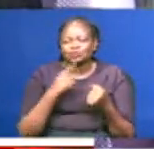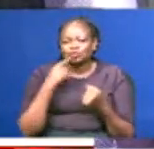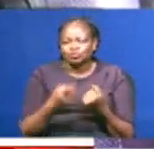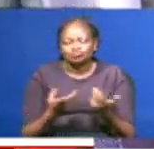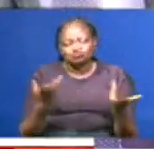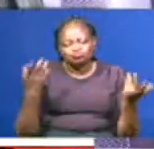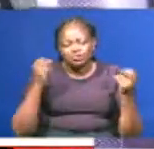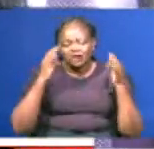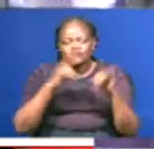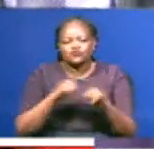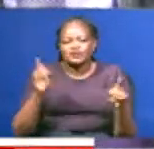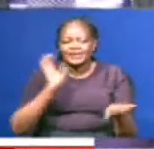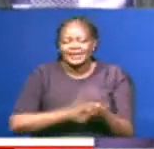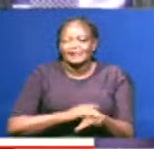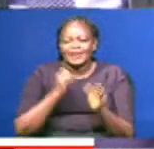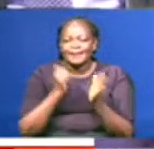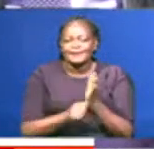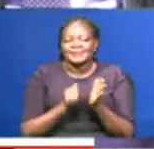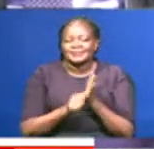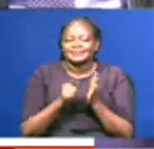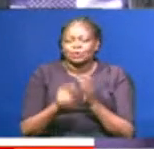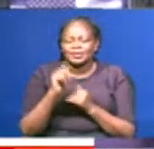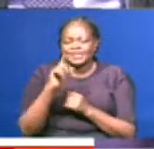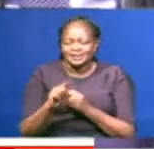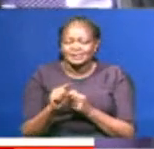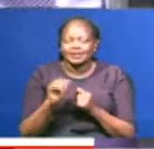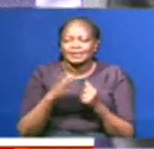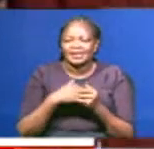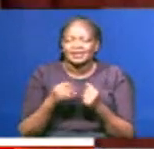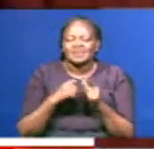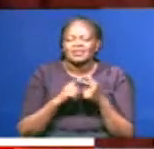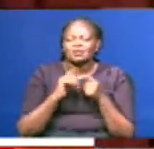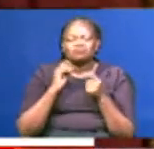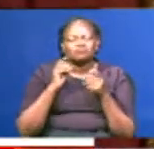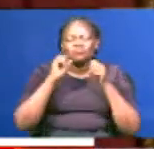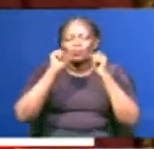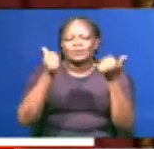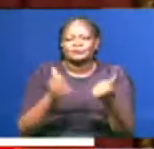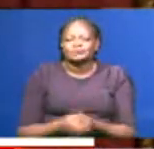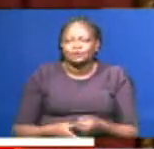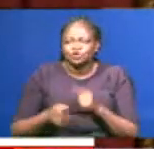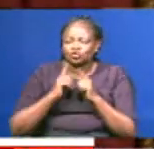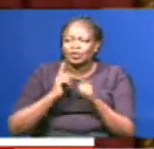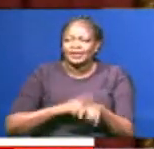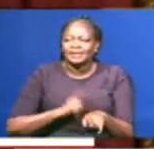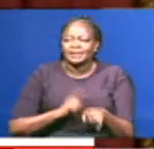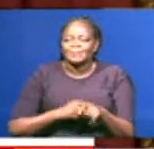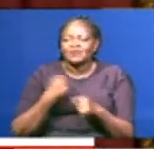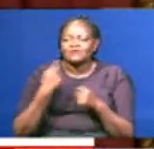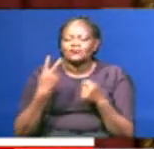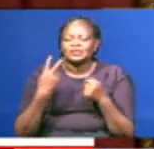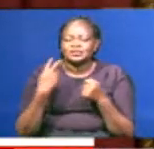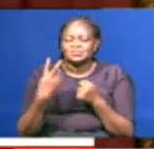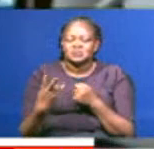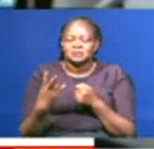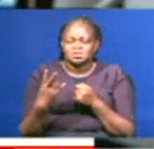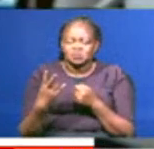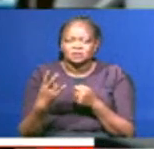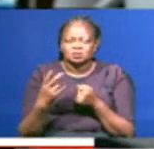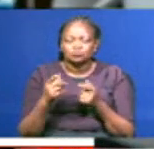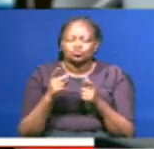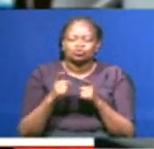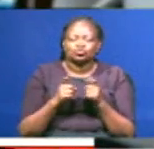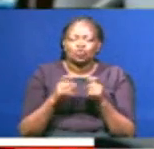we are to get maize here, a kilo, at 80, then we are good to go. He was speaking during the 42nd Desert Locust Control